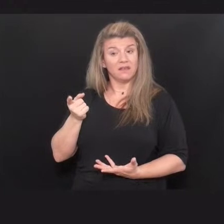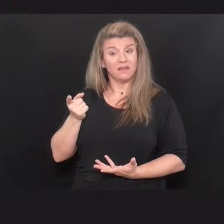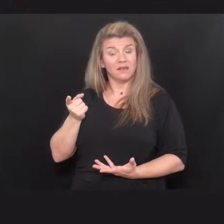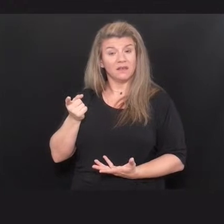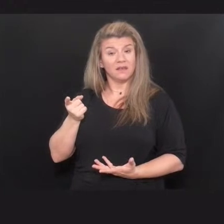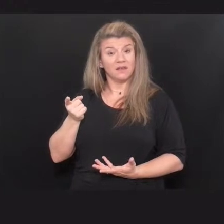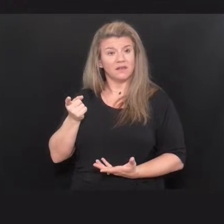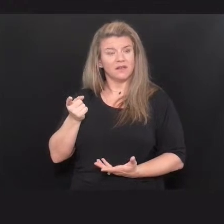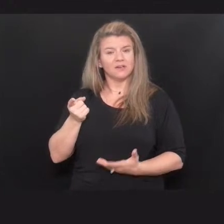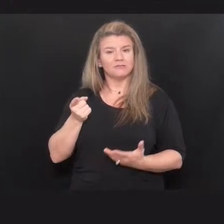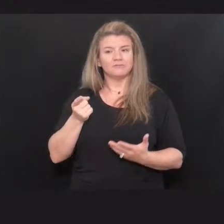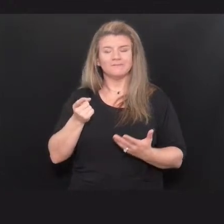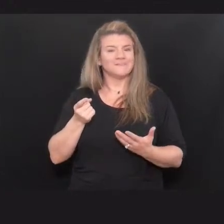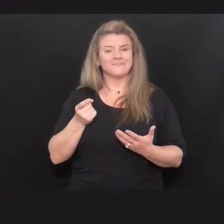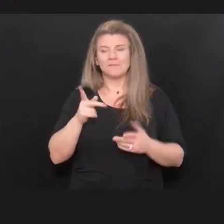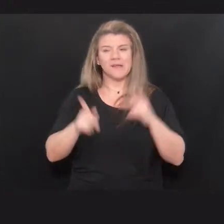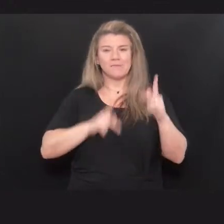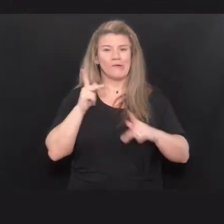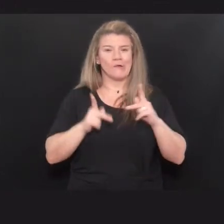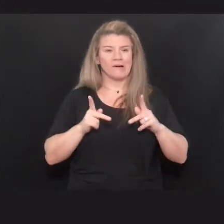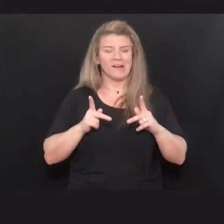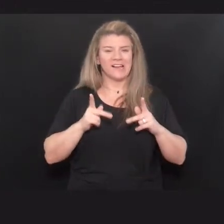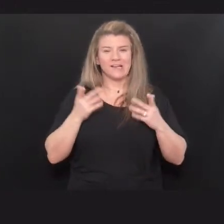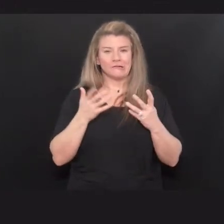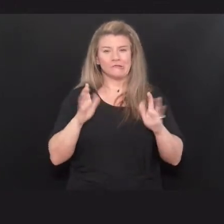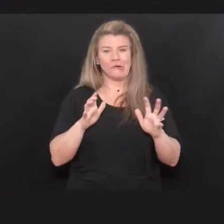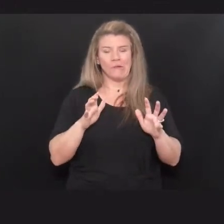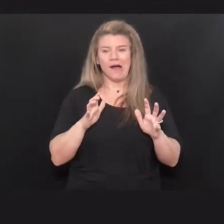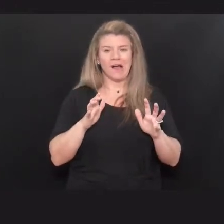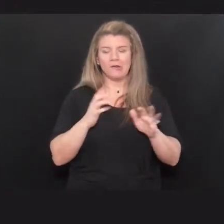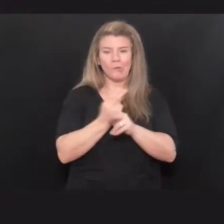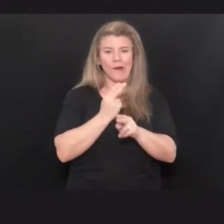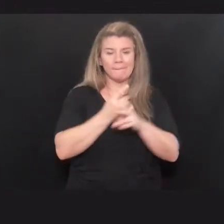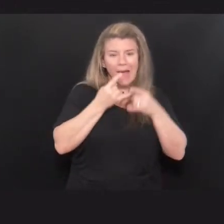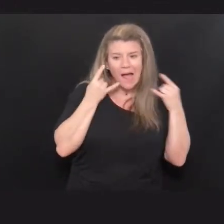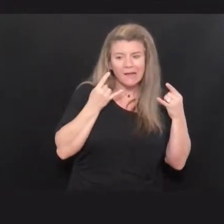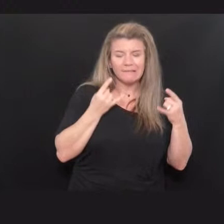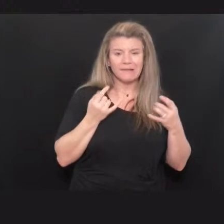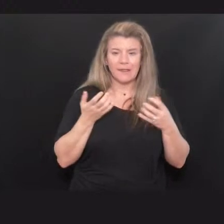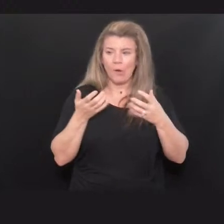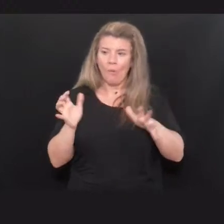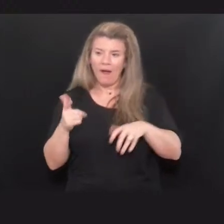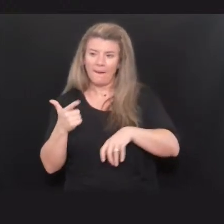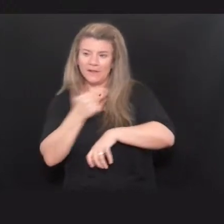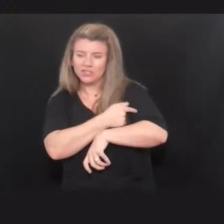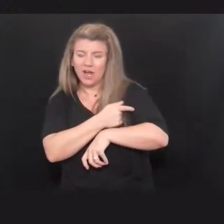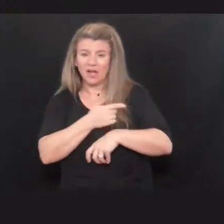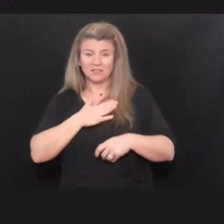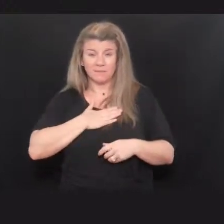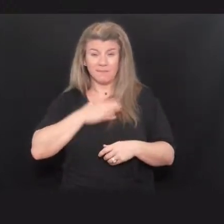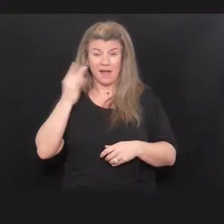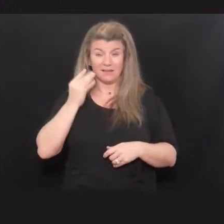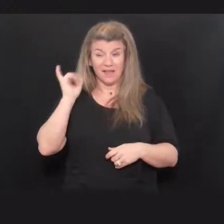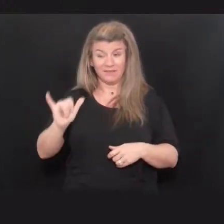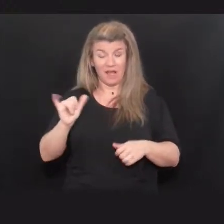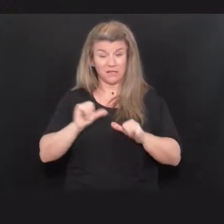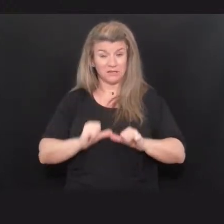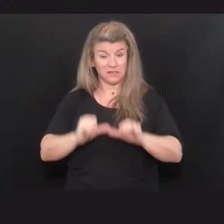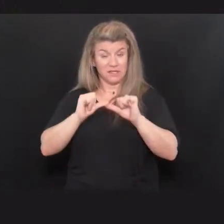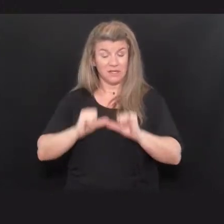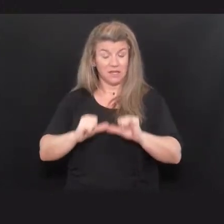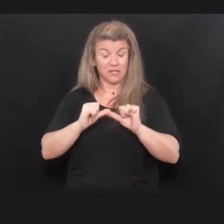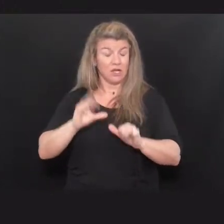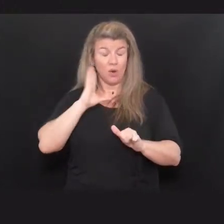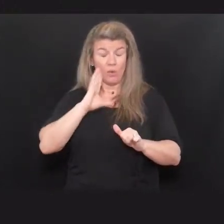you're starting to lose people on the edges about this mask thing. And my thinking is that if that continues and if it